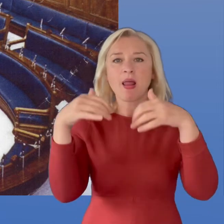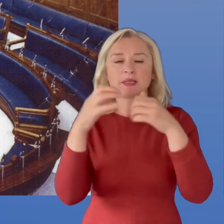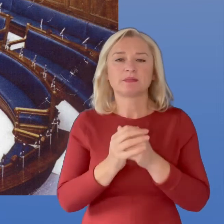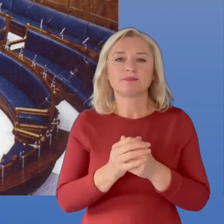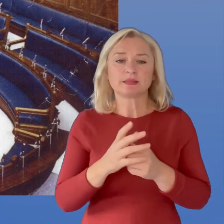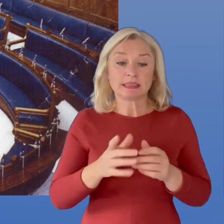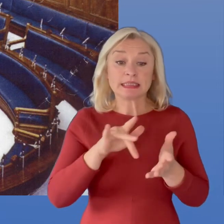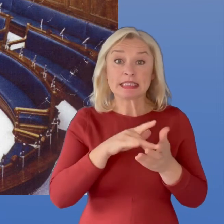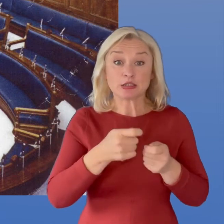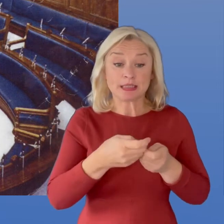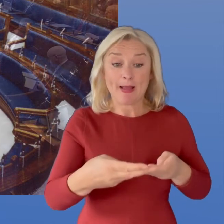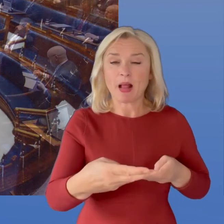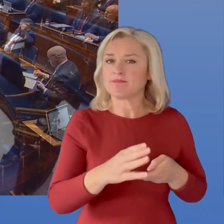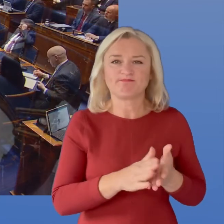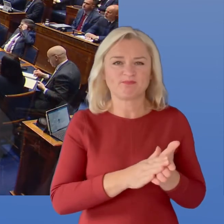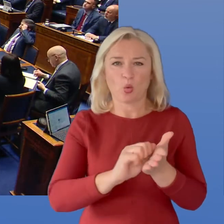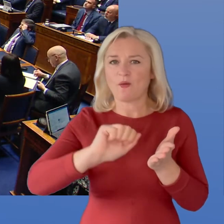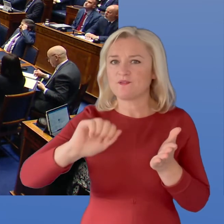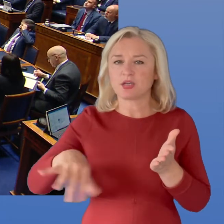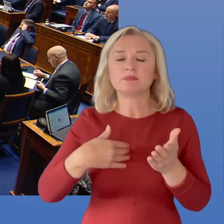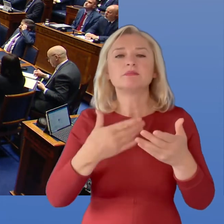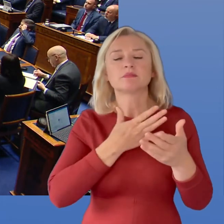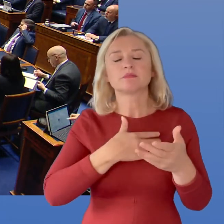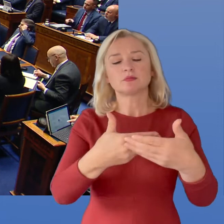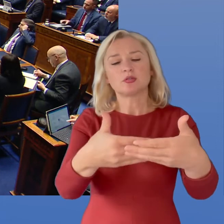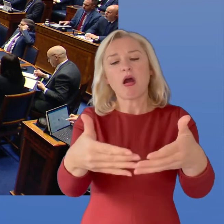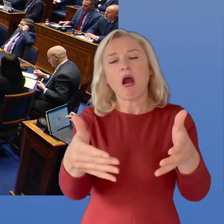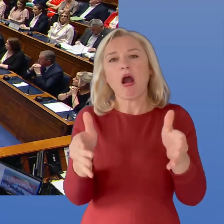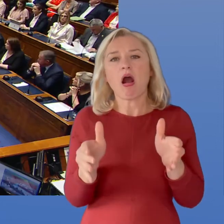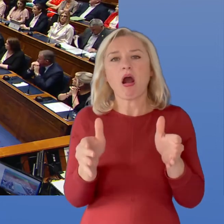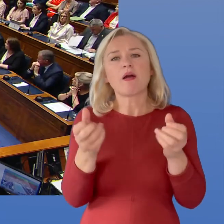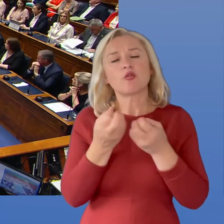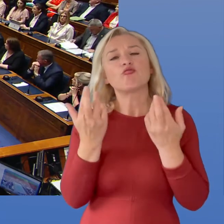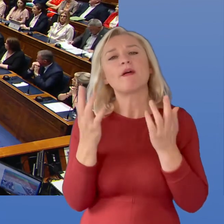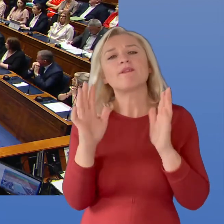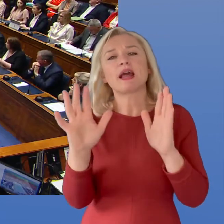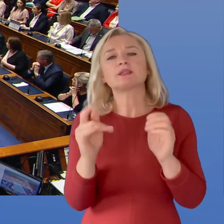and MLAs are now seated in a large arc reflecting the idea of collaboration.